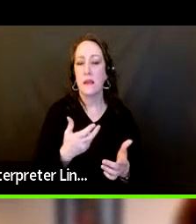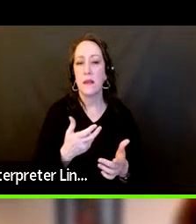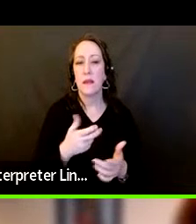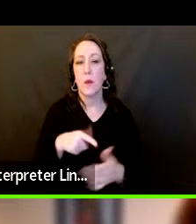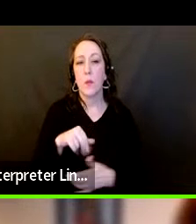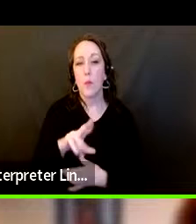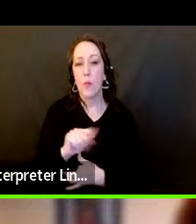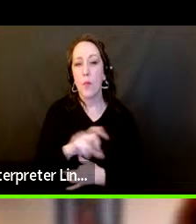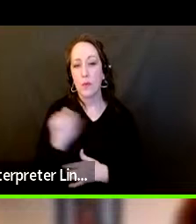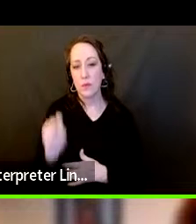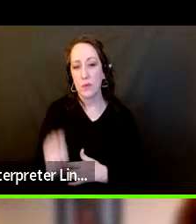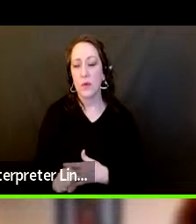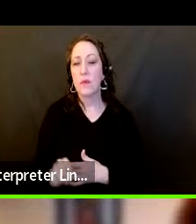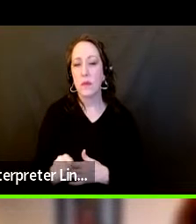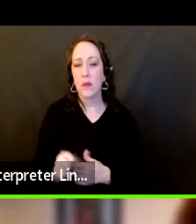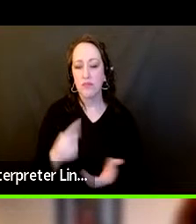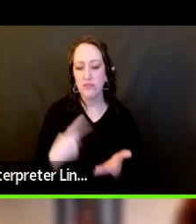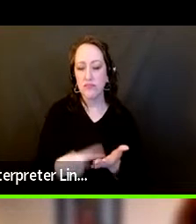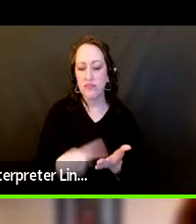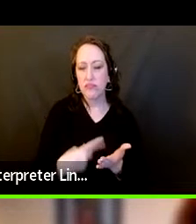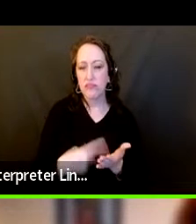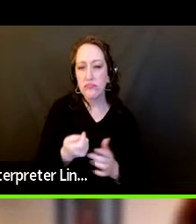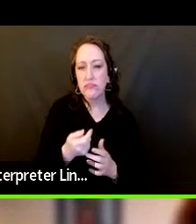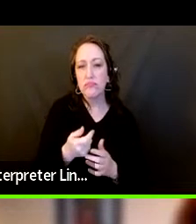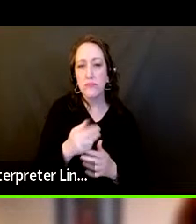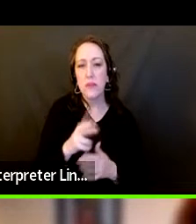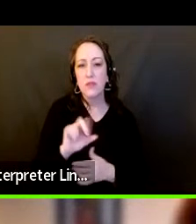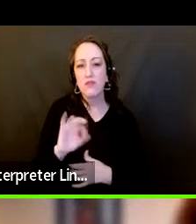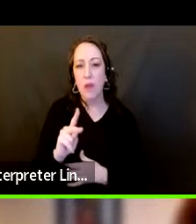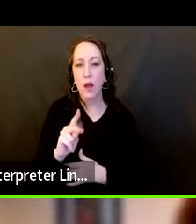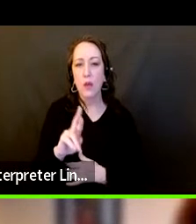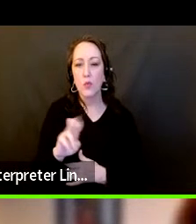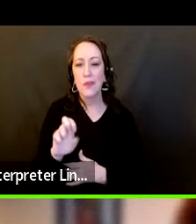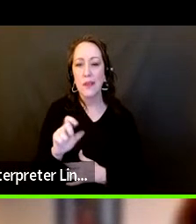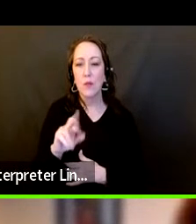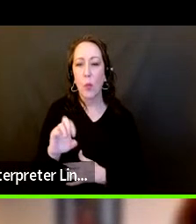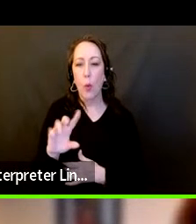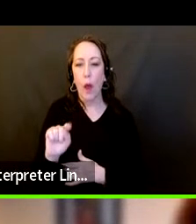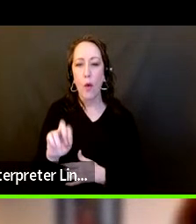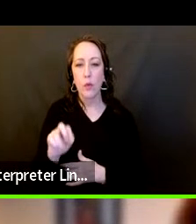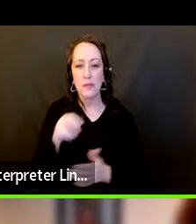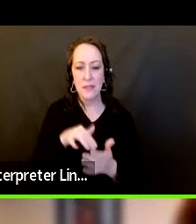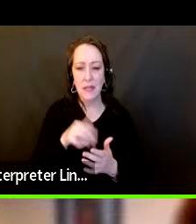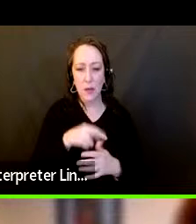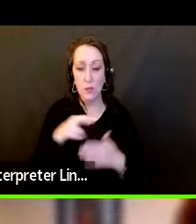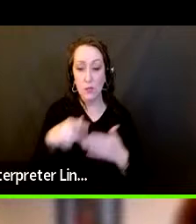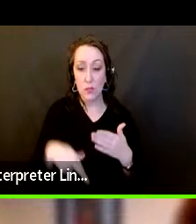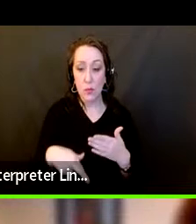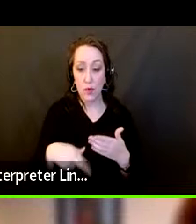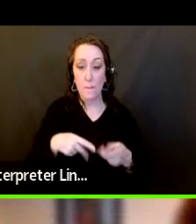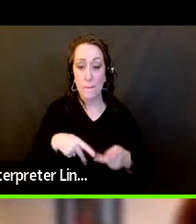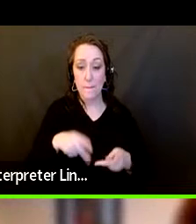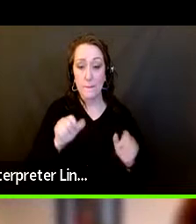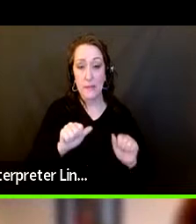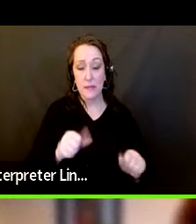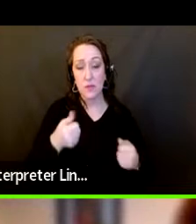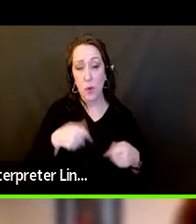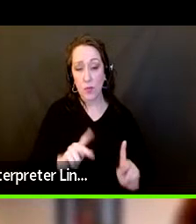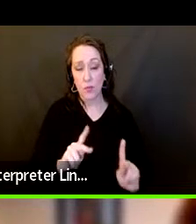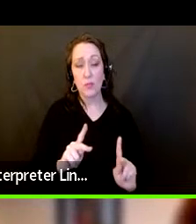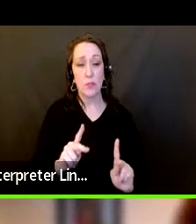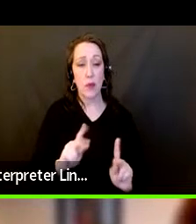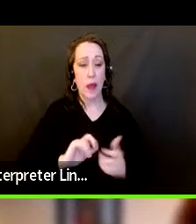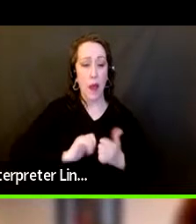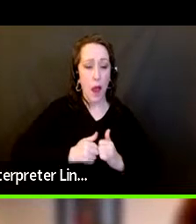of Stockton to talk specifically about the truck reroute study results, discuss some potential opportunities with